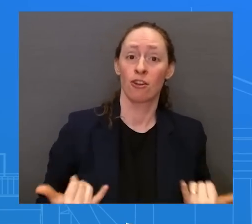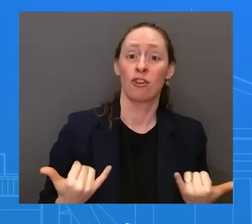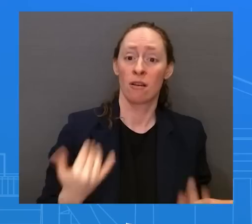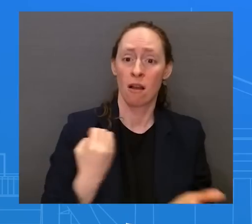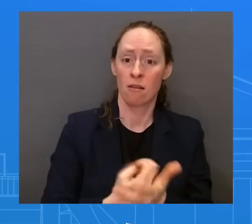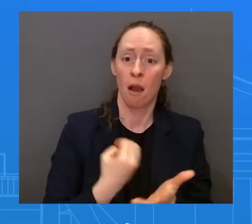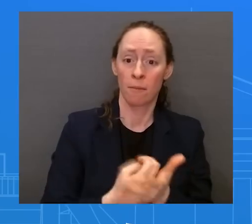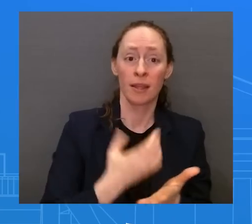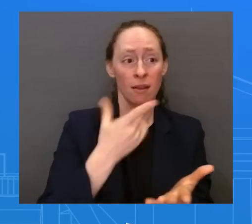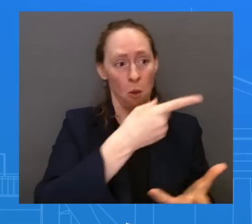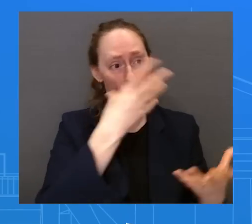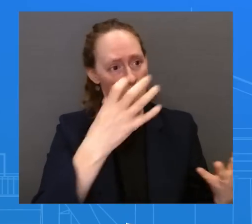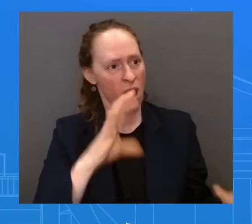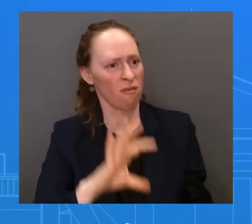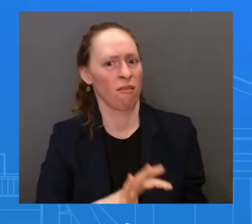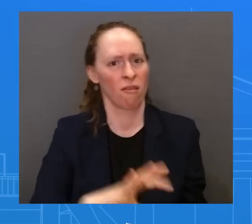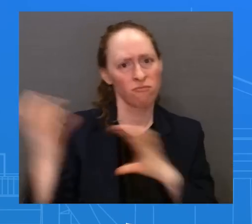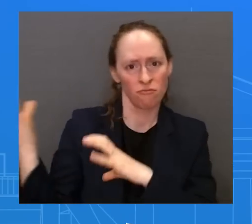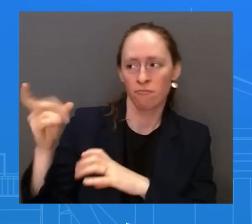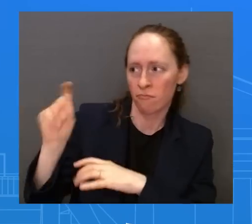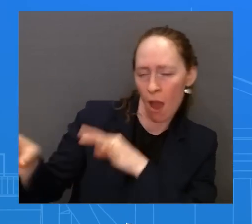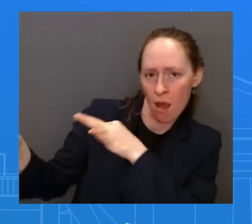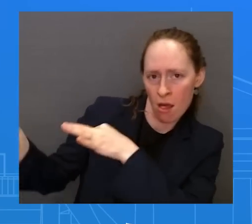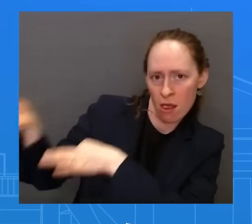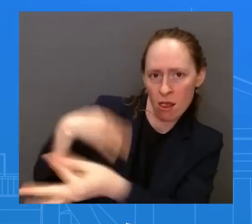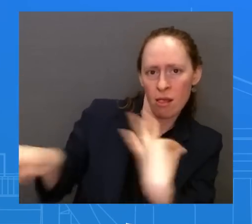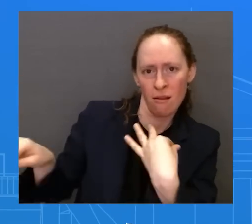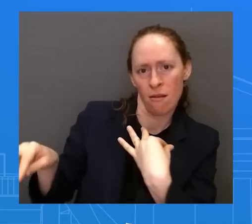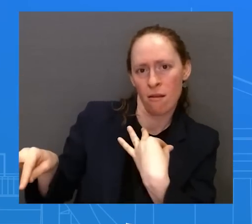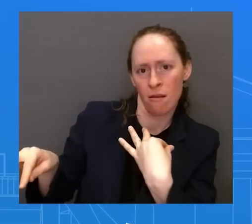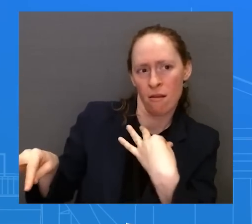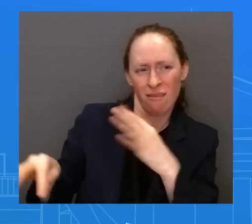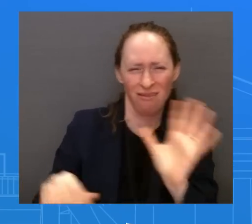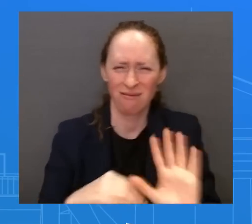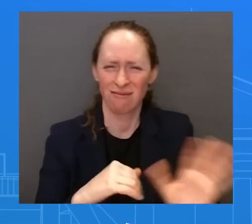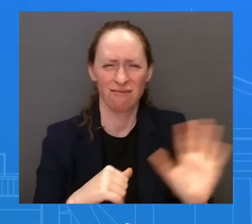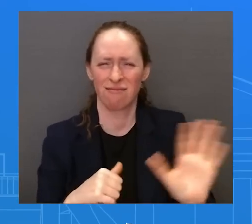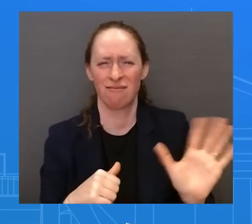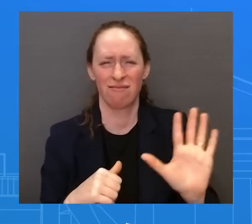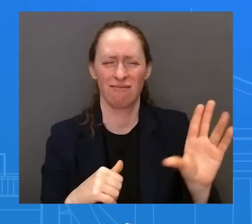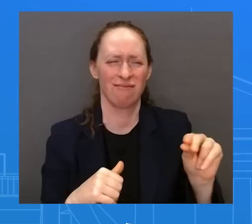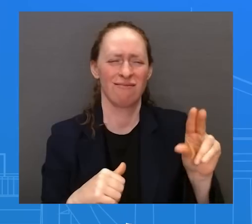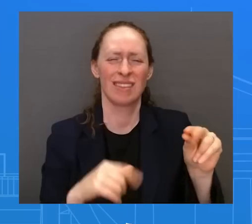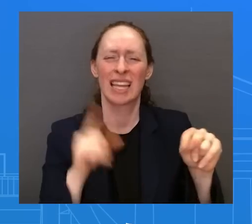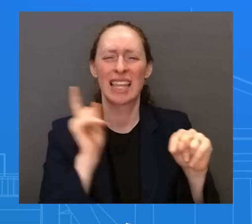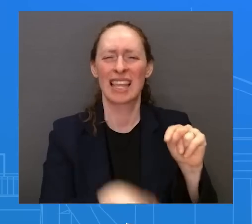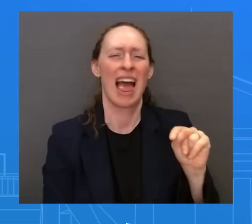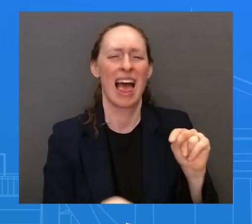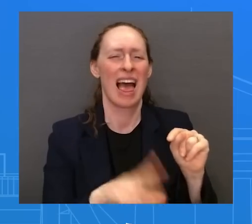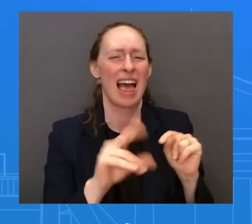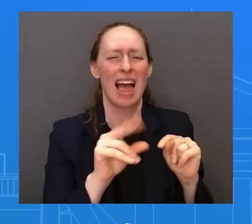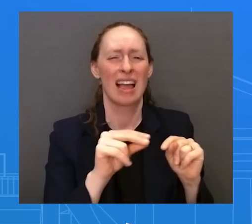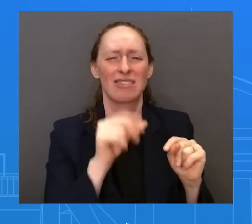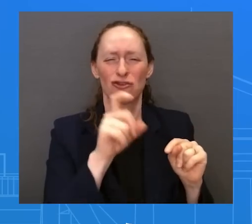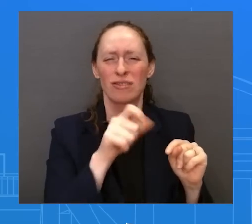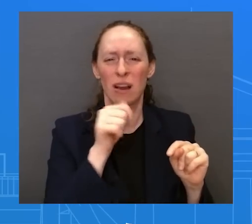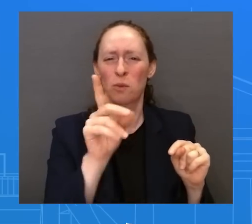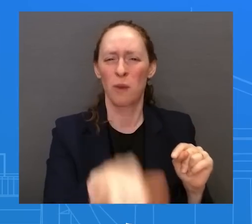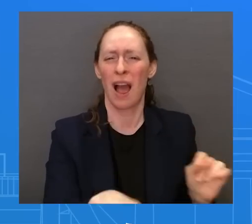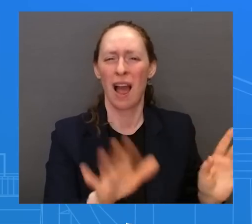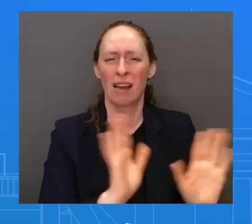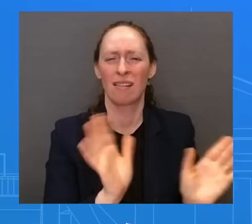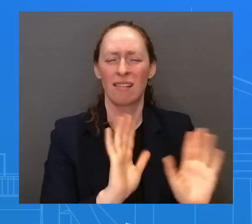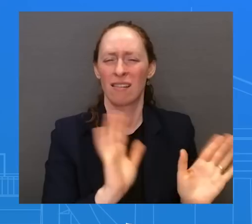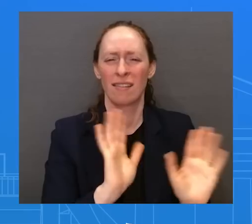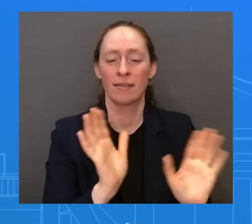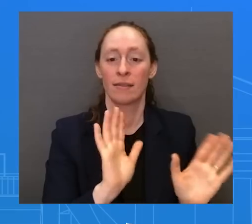potential outcome that's not going to work that is not what uh should that is not what they should be doing as their constitutional Duty so